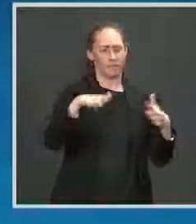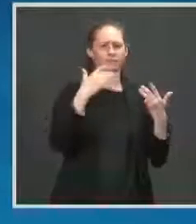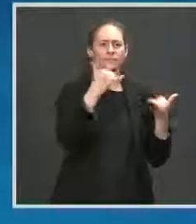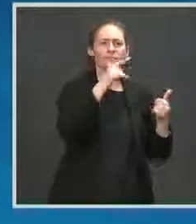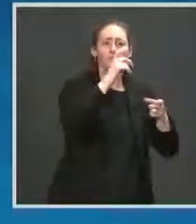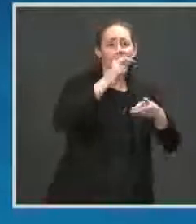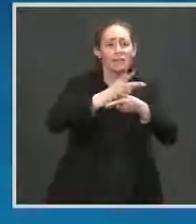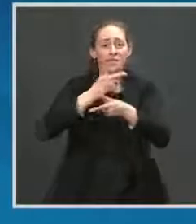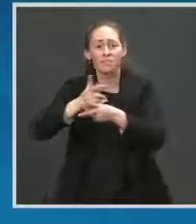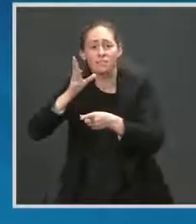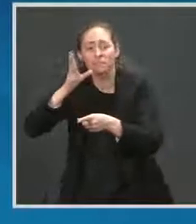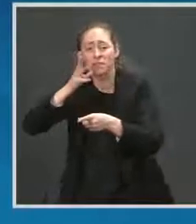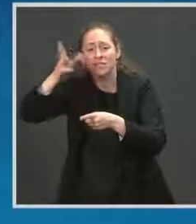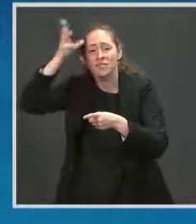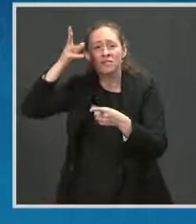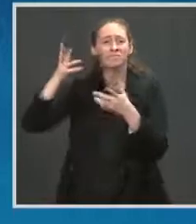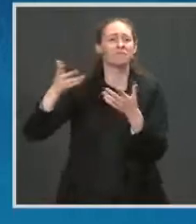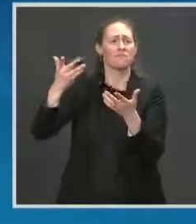father for the last year.